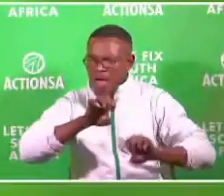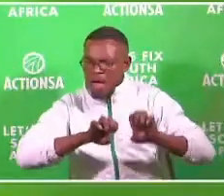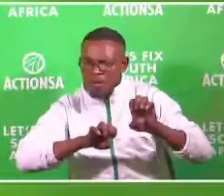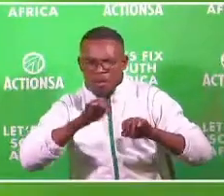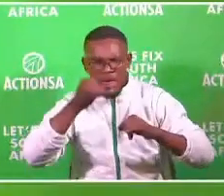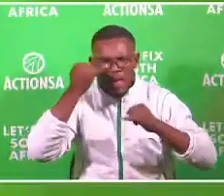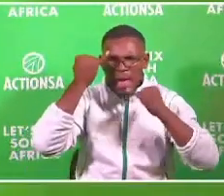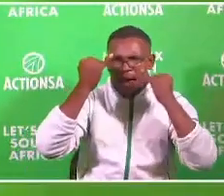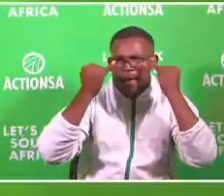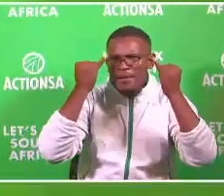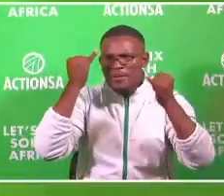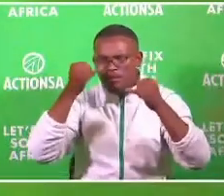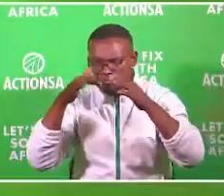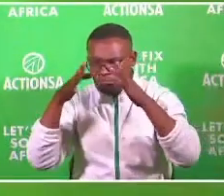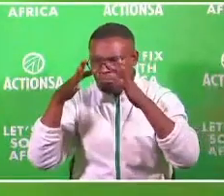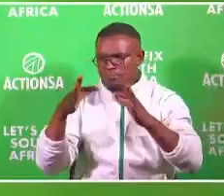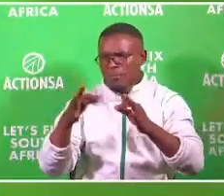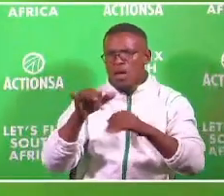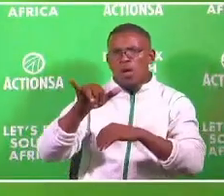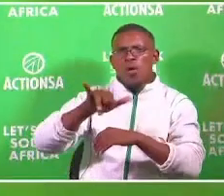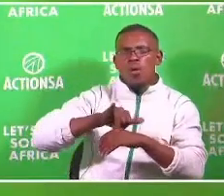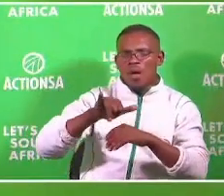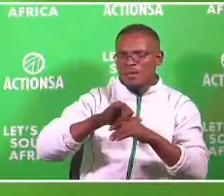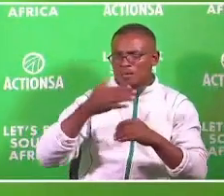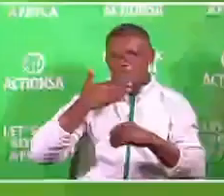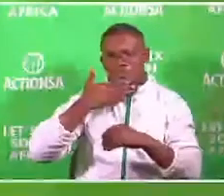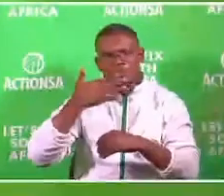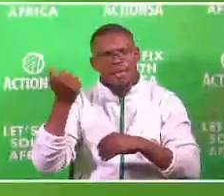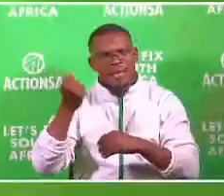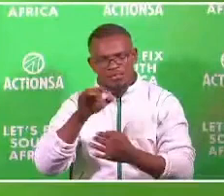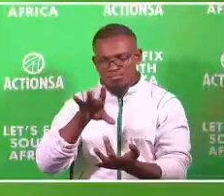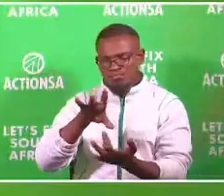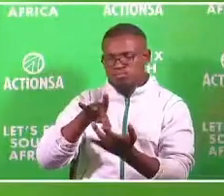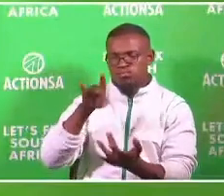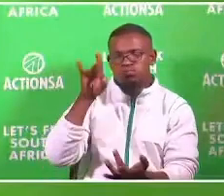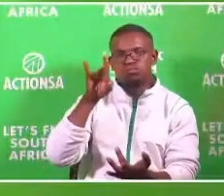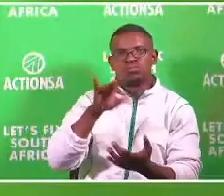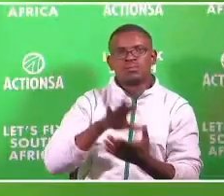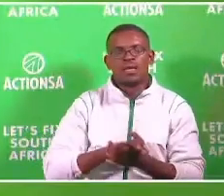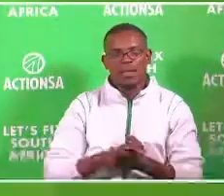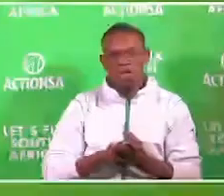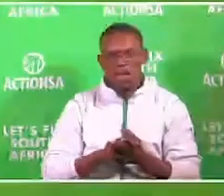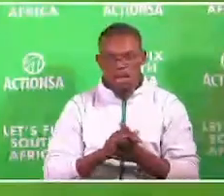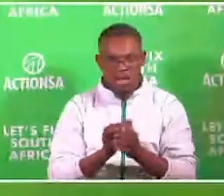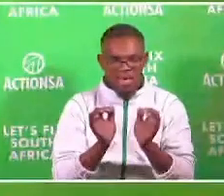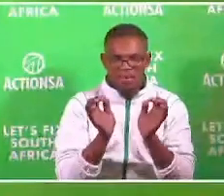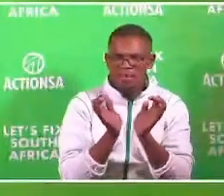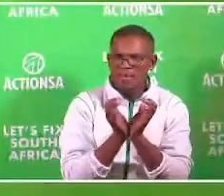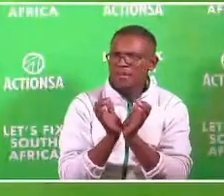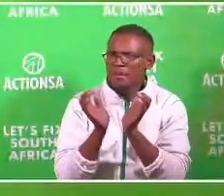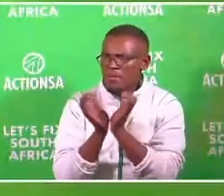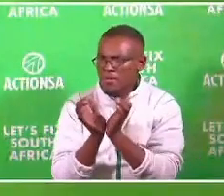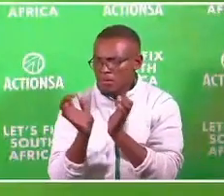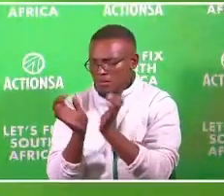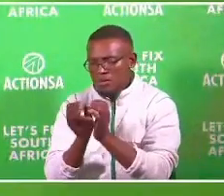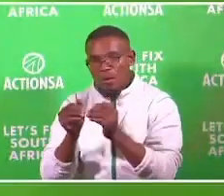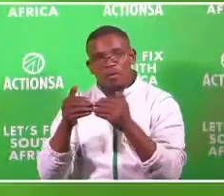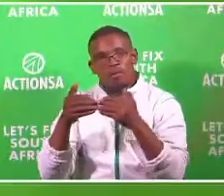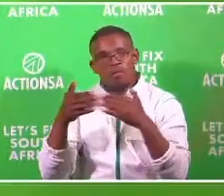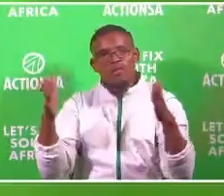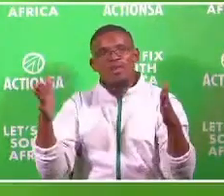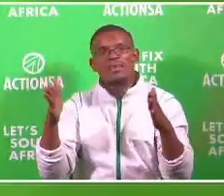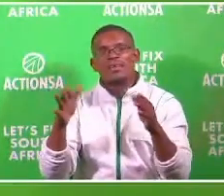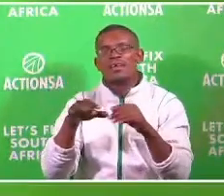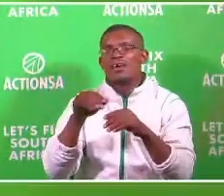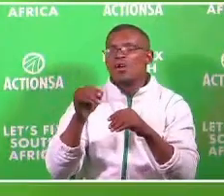idea and decided on which one was best. Our sessions were fully open to the media to